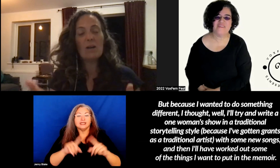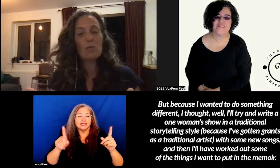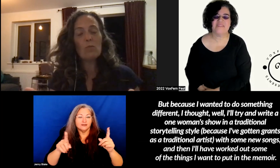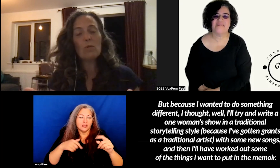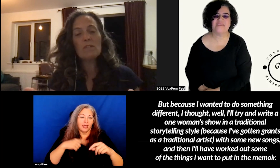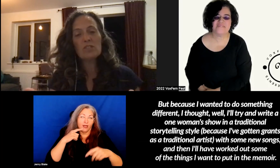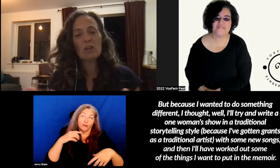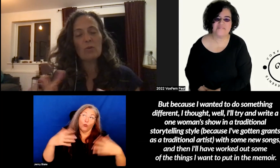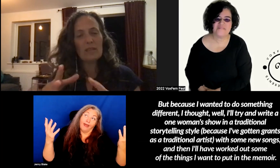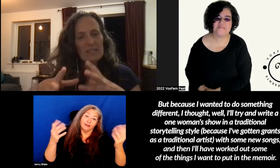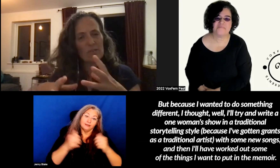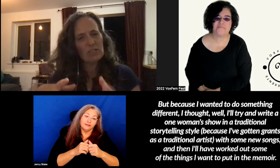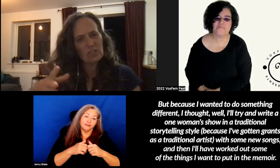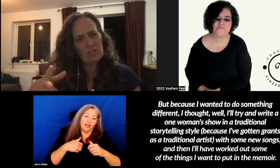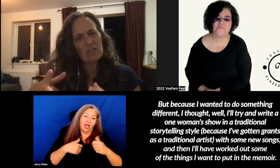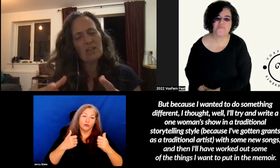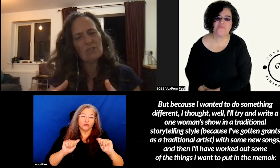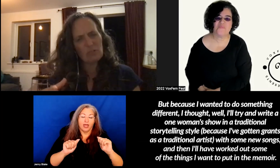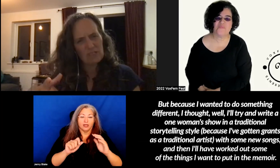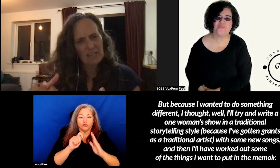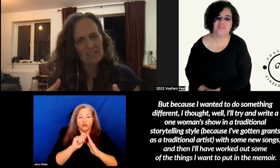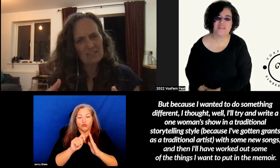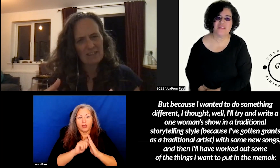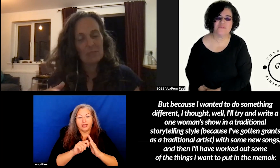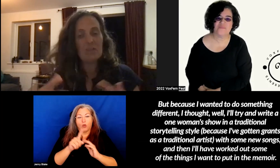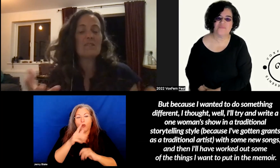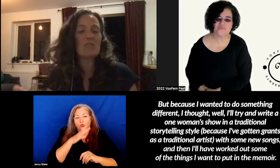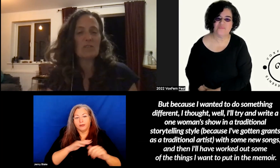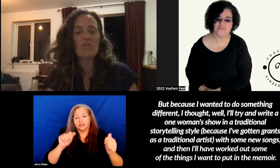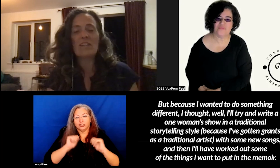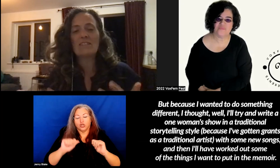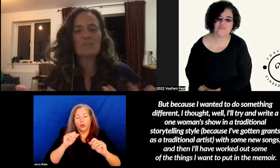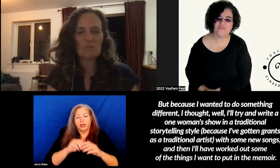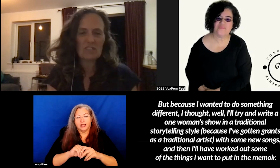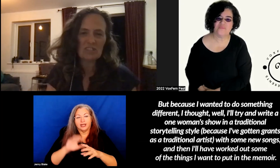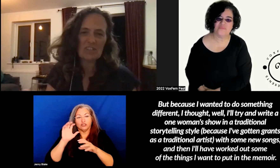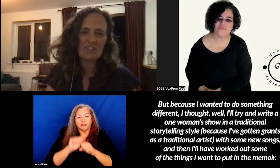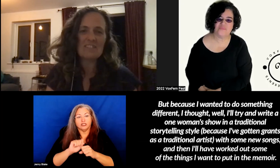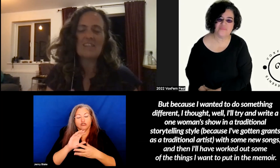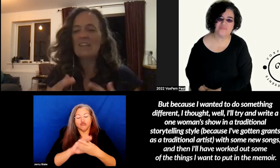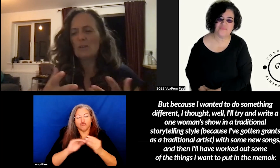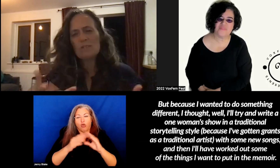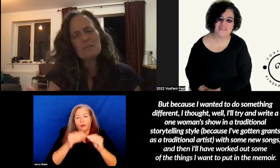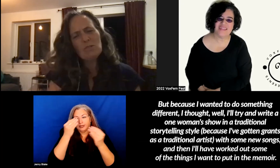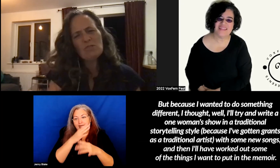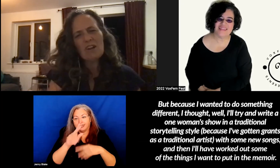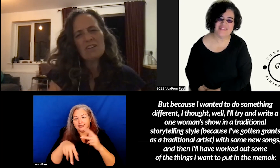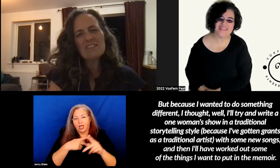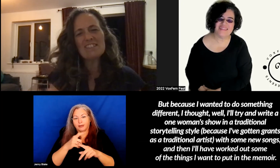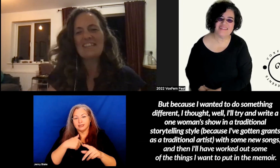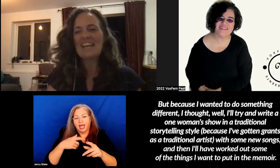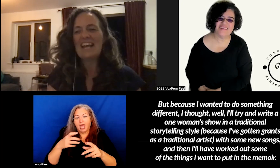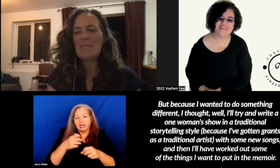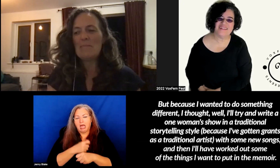a one-woman show in a traditional storytelling style, because I've gotten grants as a traditional artist, with some new